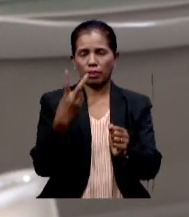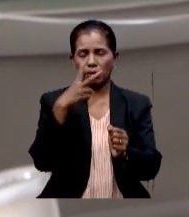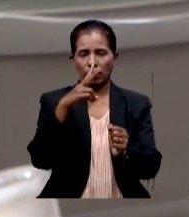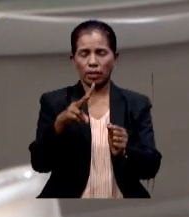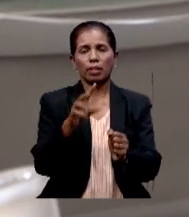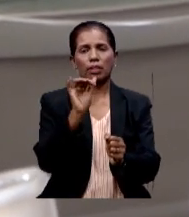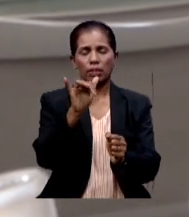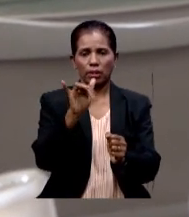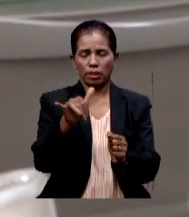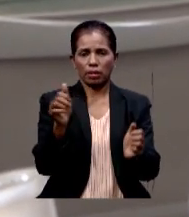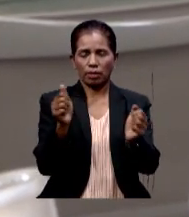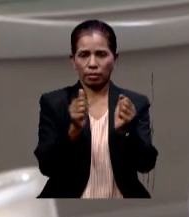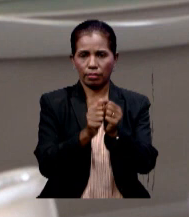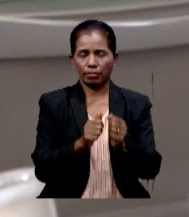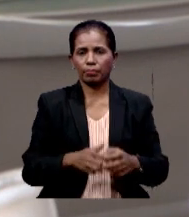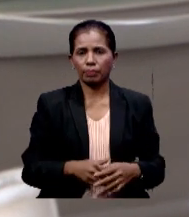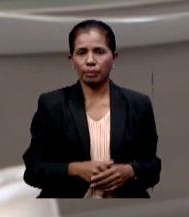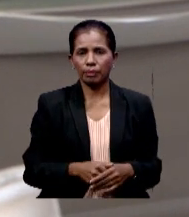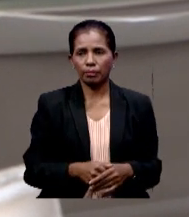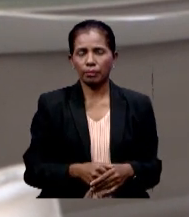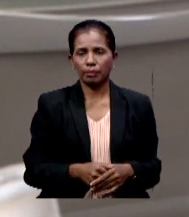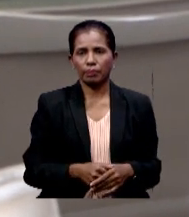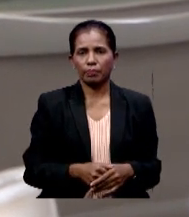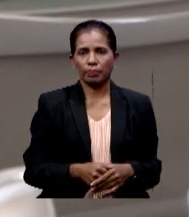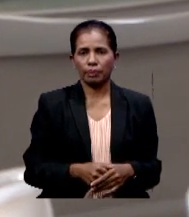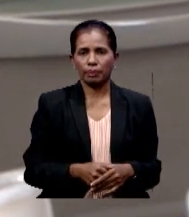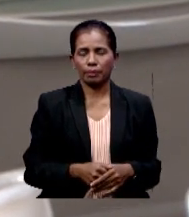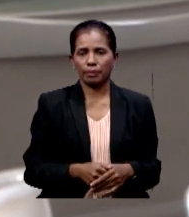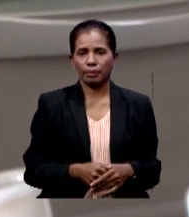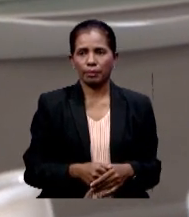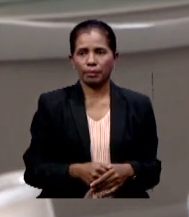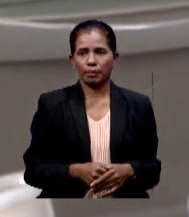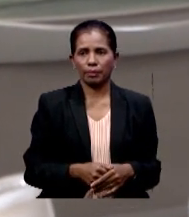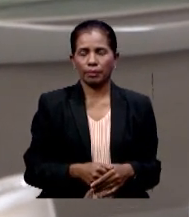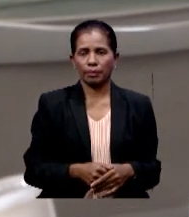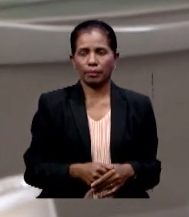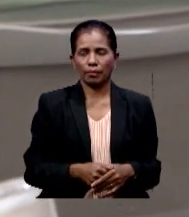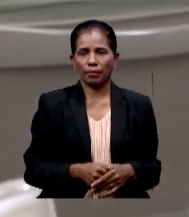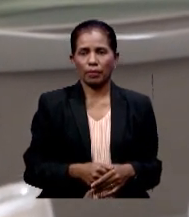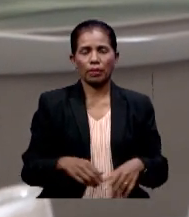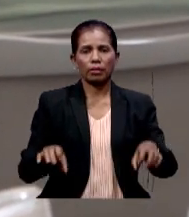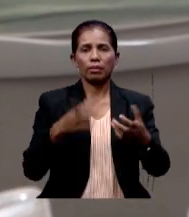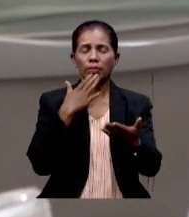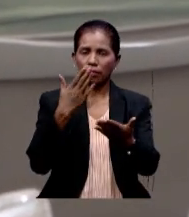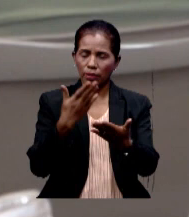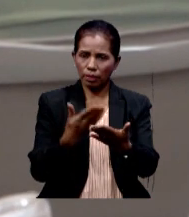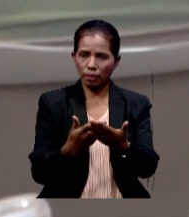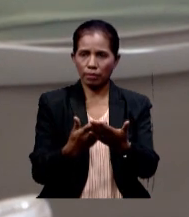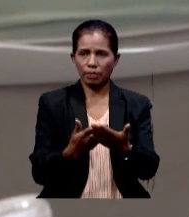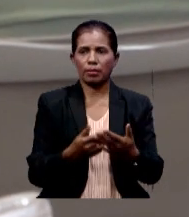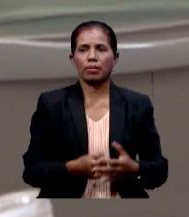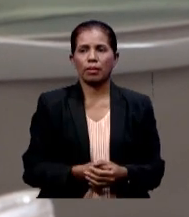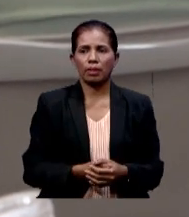the previous working party cycle and on recent progress on closing